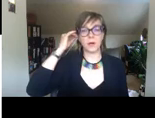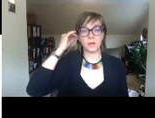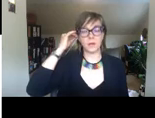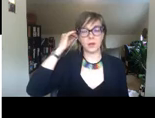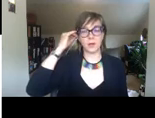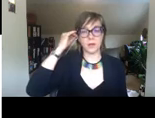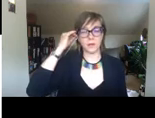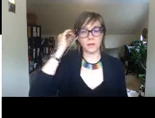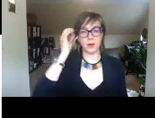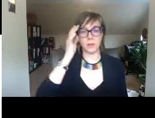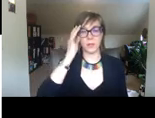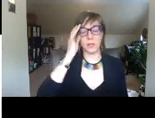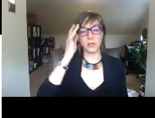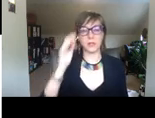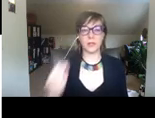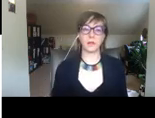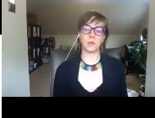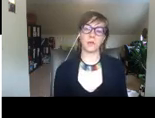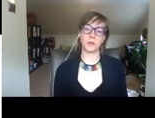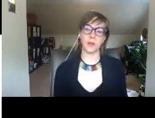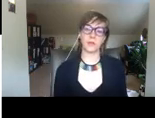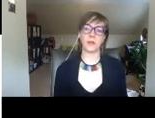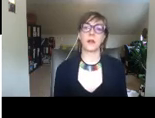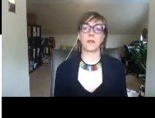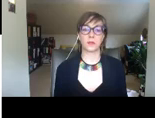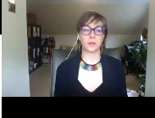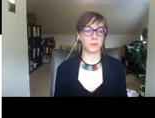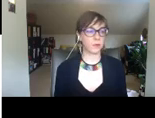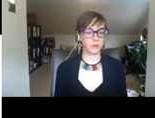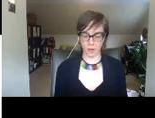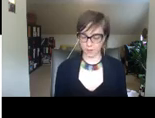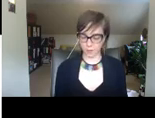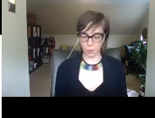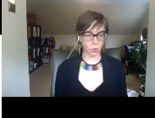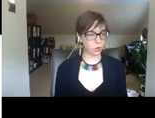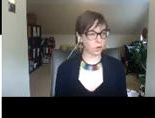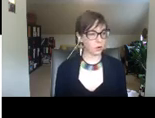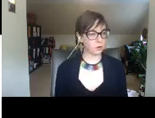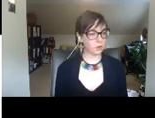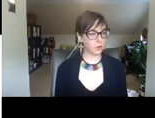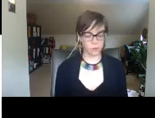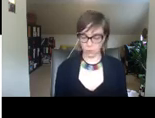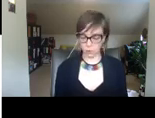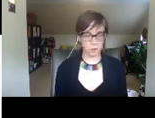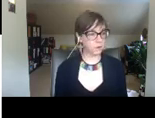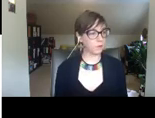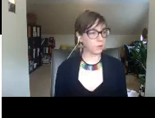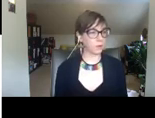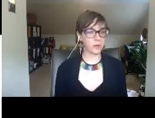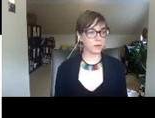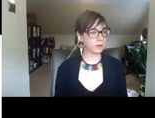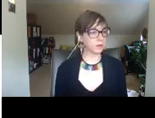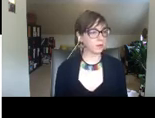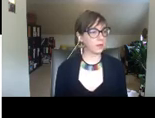92 out of every 100,000 for hospitalizations, 74 for deaths versus 45 or 34